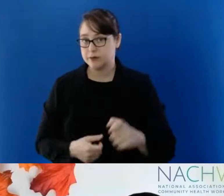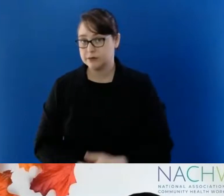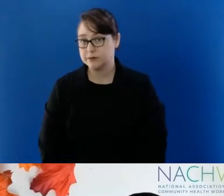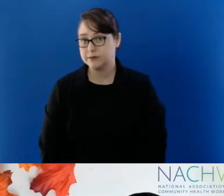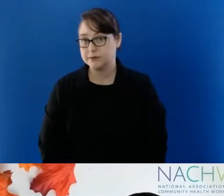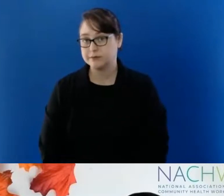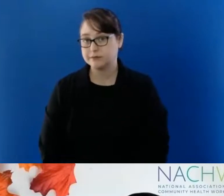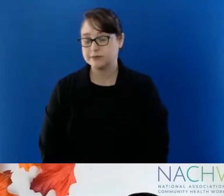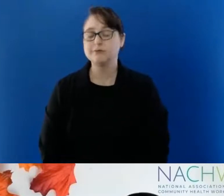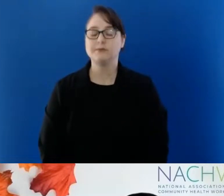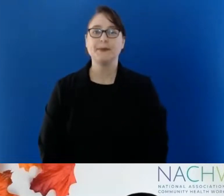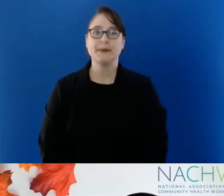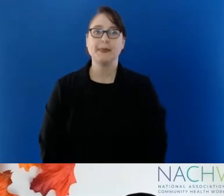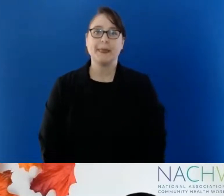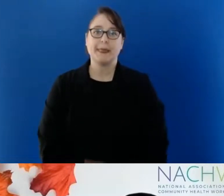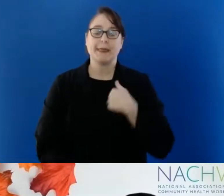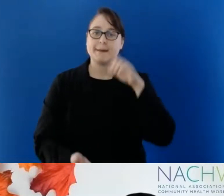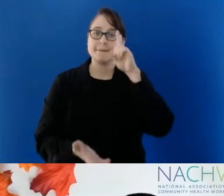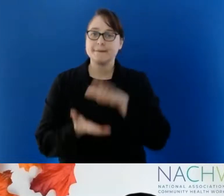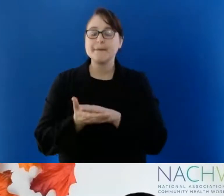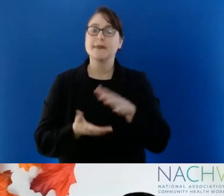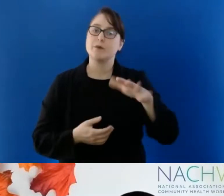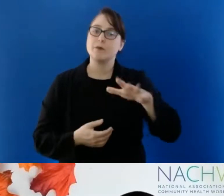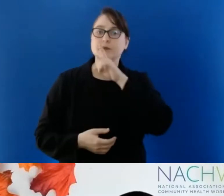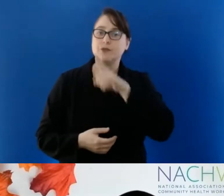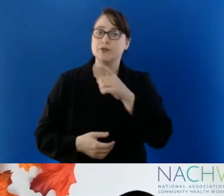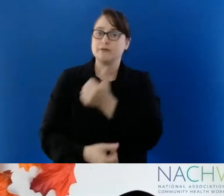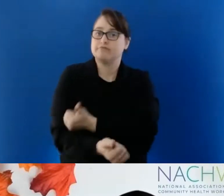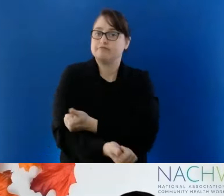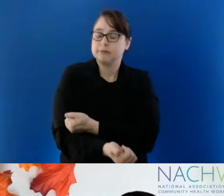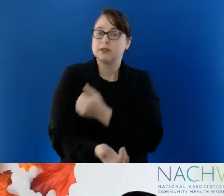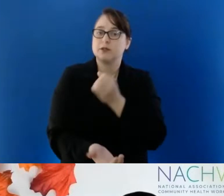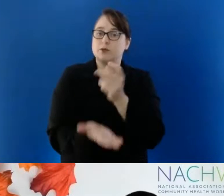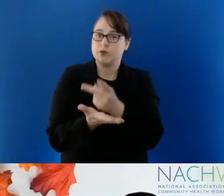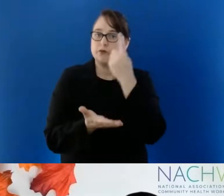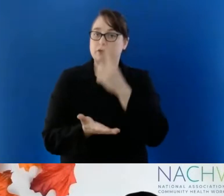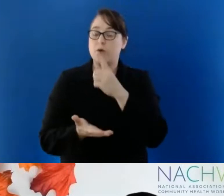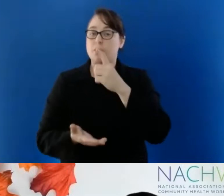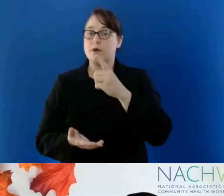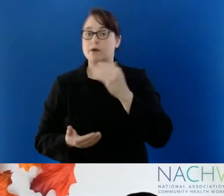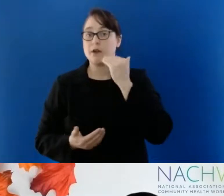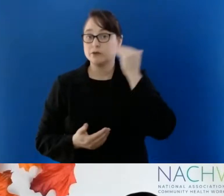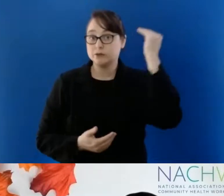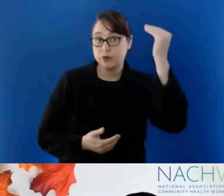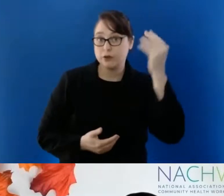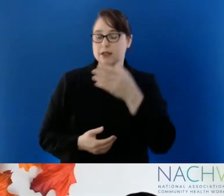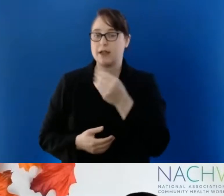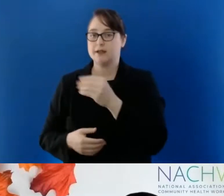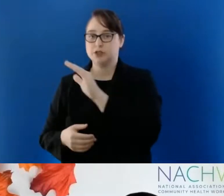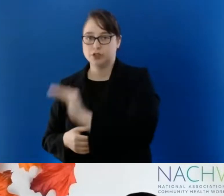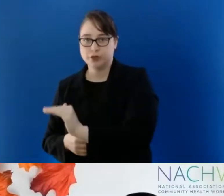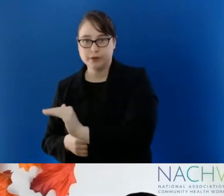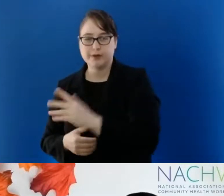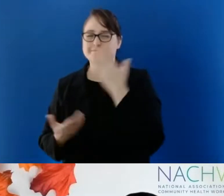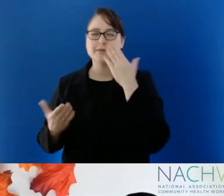So I believe, and I'm pretty sure that the vaccine is approved for adults and children. I don't know what the lower cutoff is, but